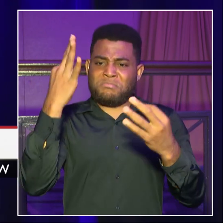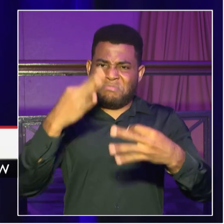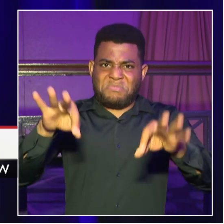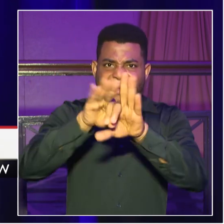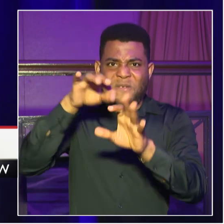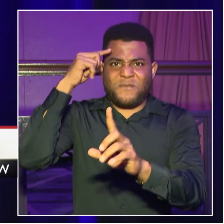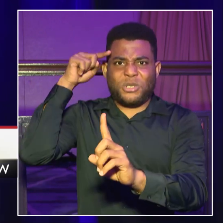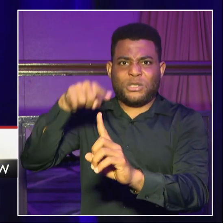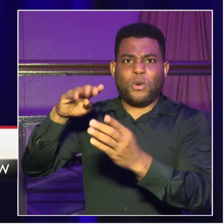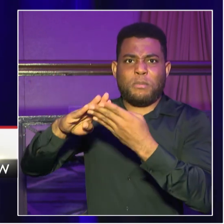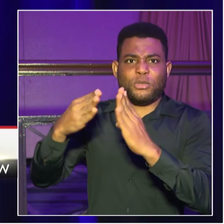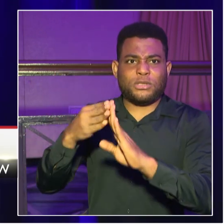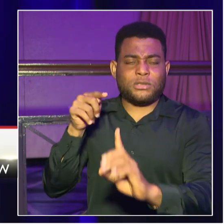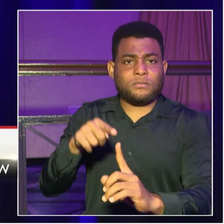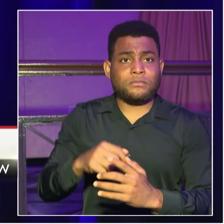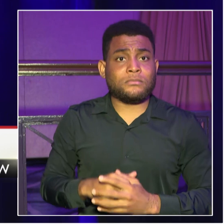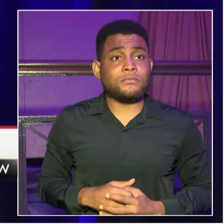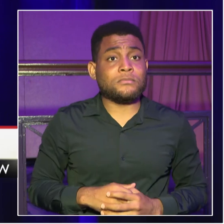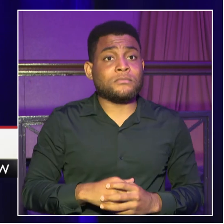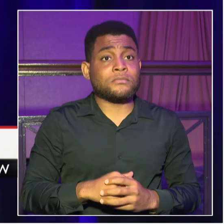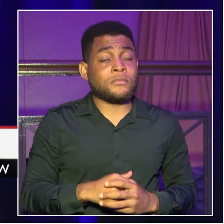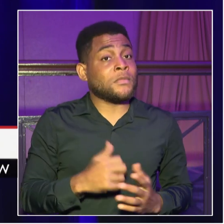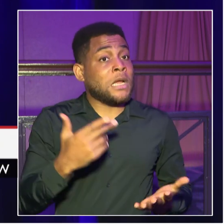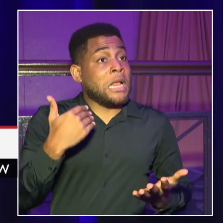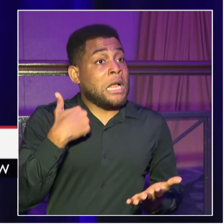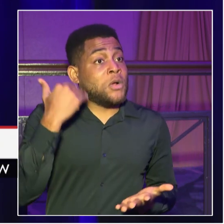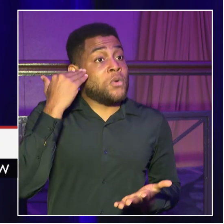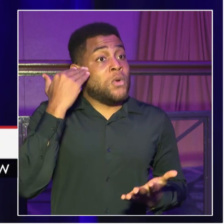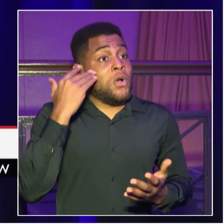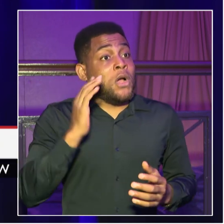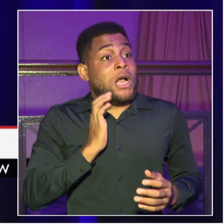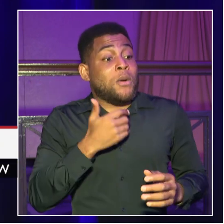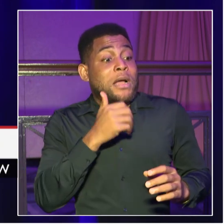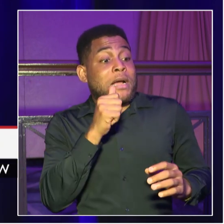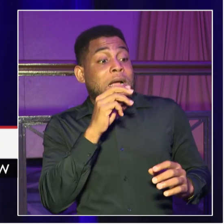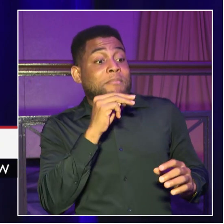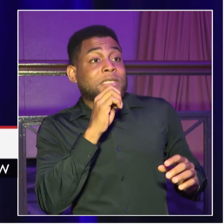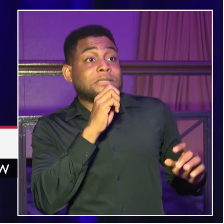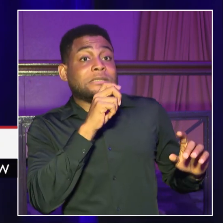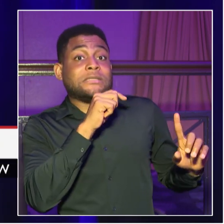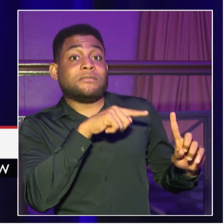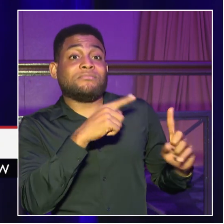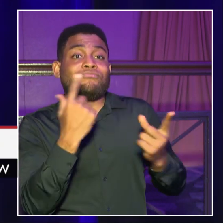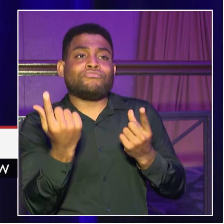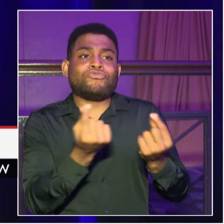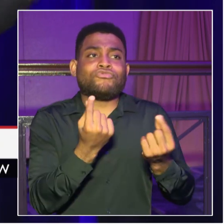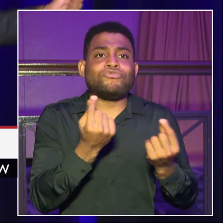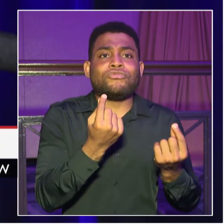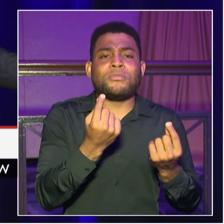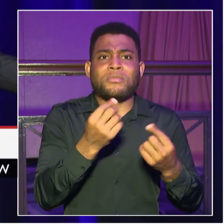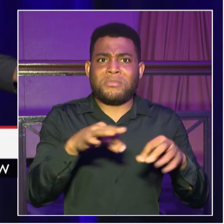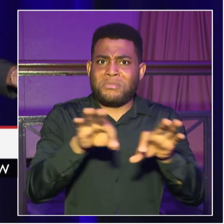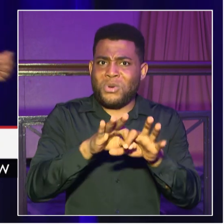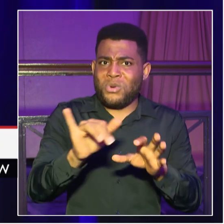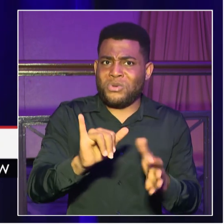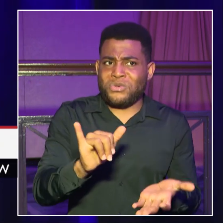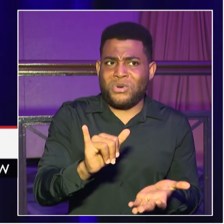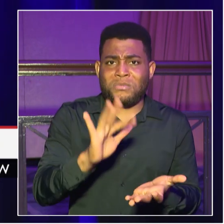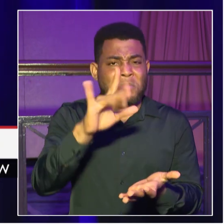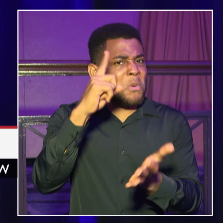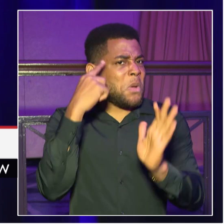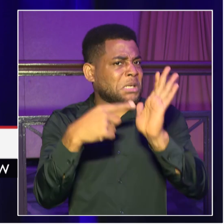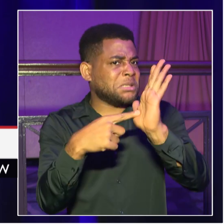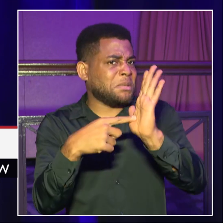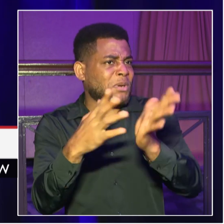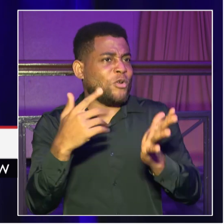are hugely important, and we don't get enough credit for having the #1 park system in the United States of